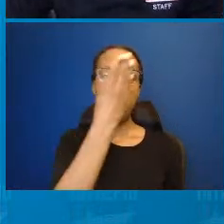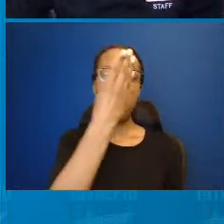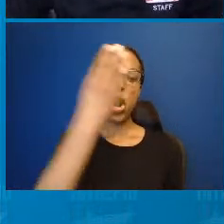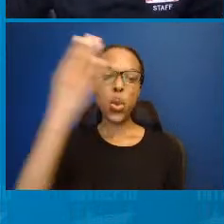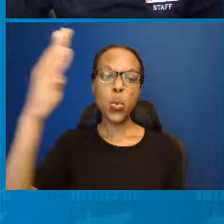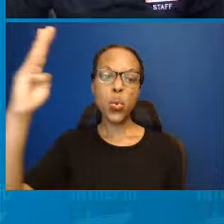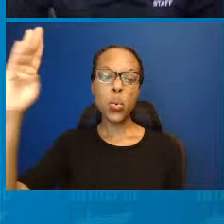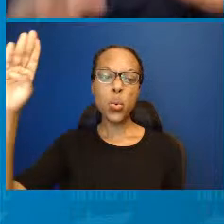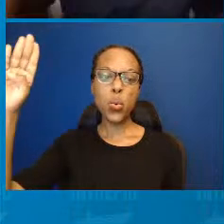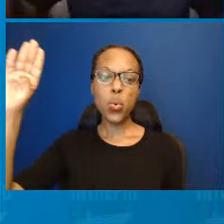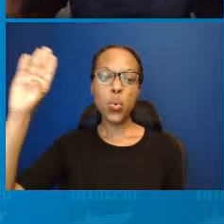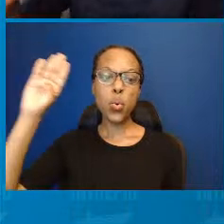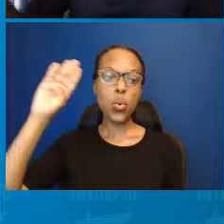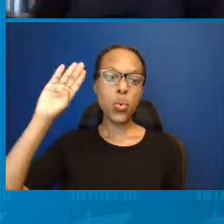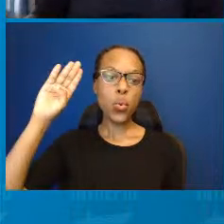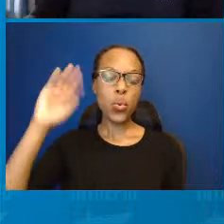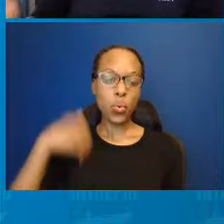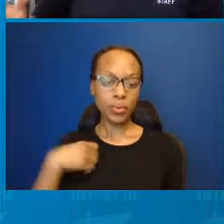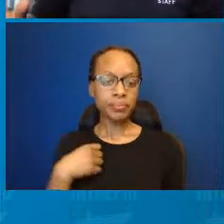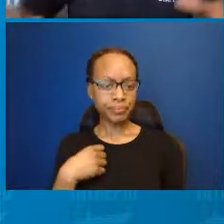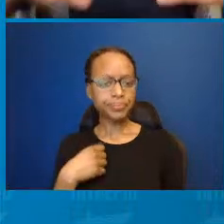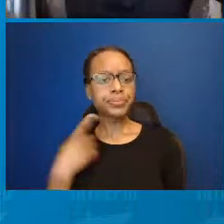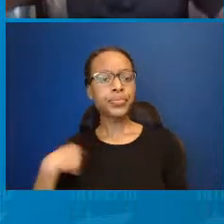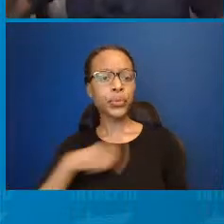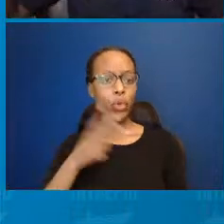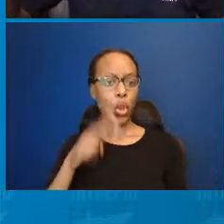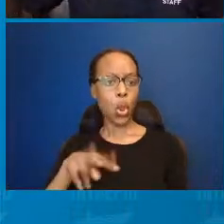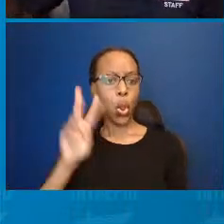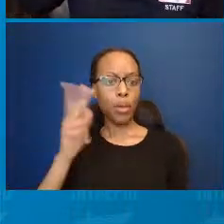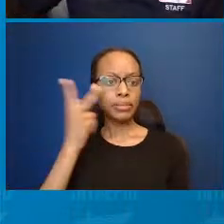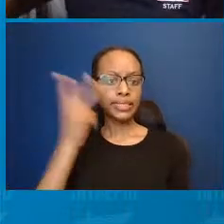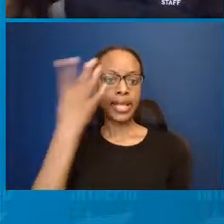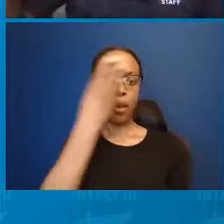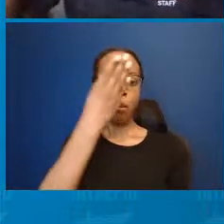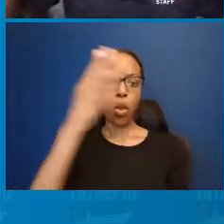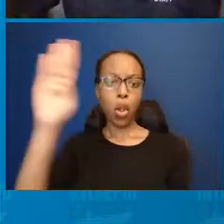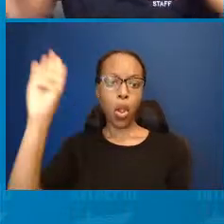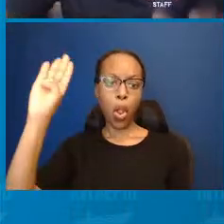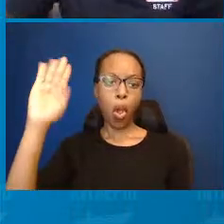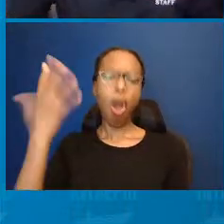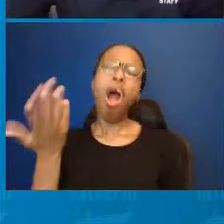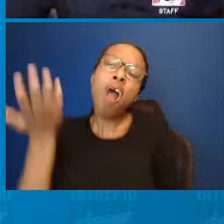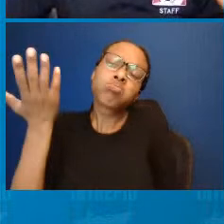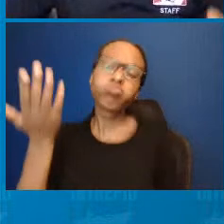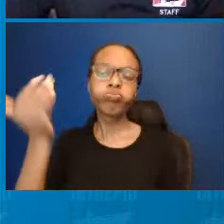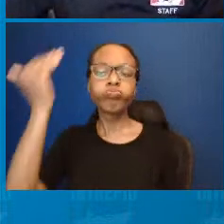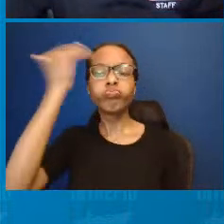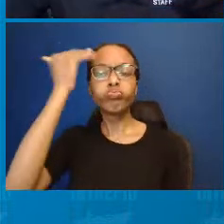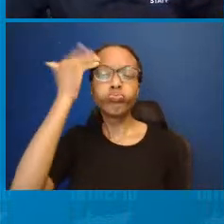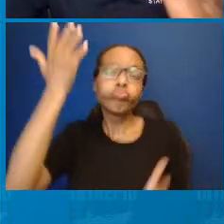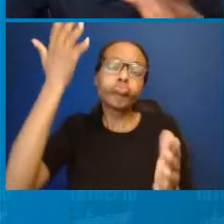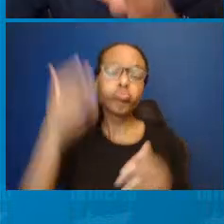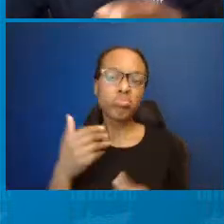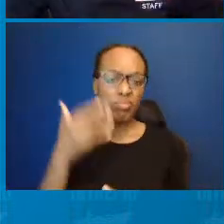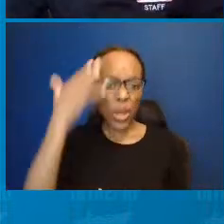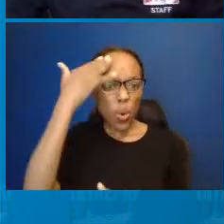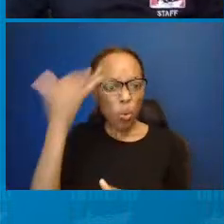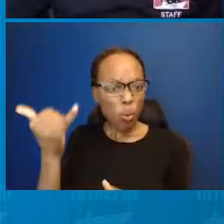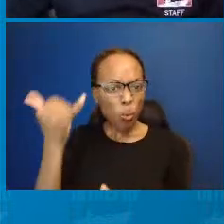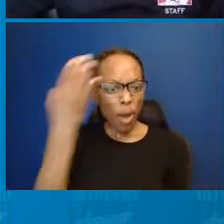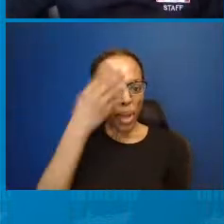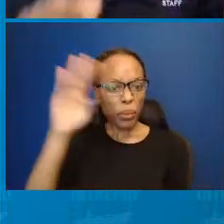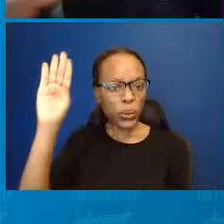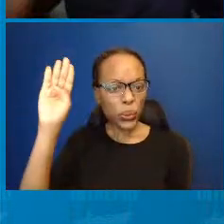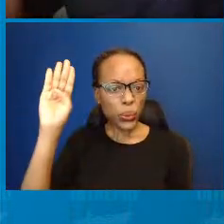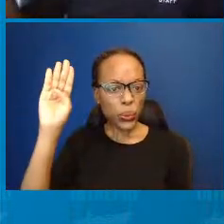right? Now, when we look up and we see the blue sky, sometimes we take that for granted. We don't really understand why it's blue. The reason why the sky